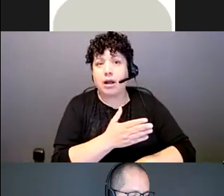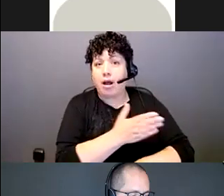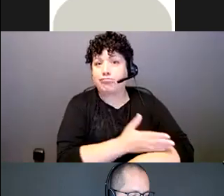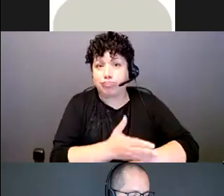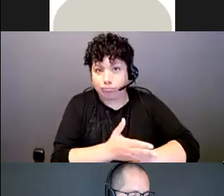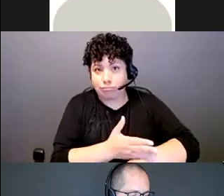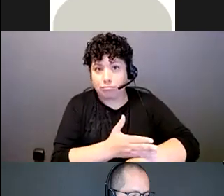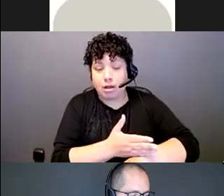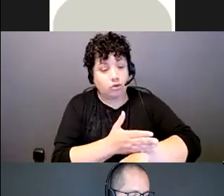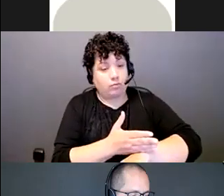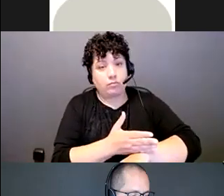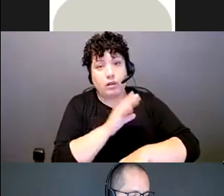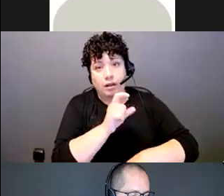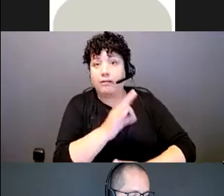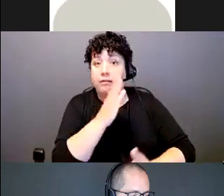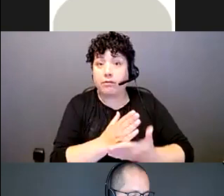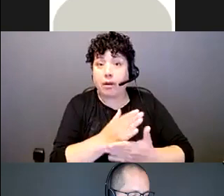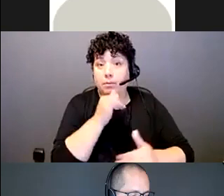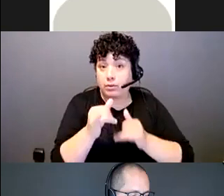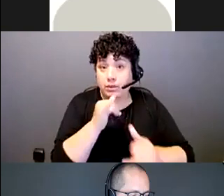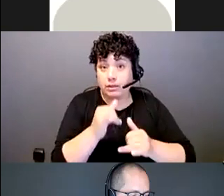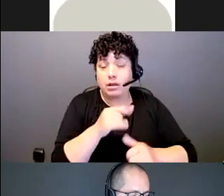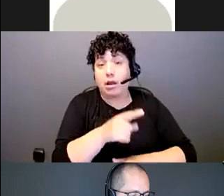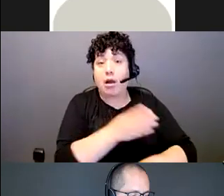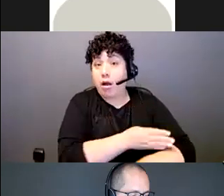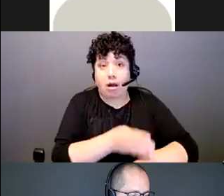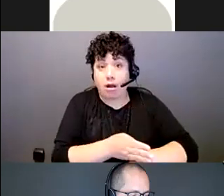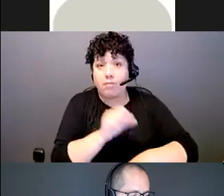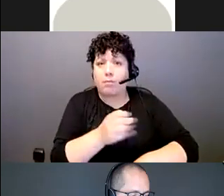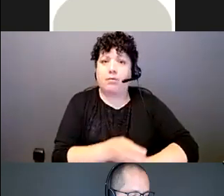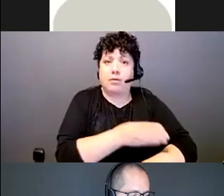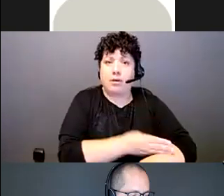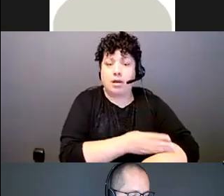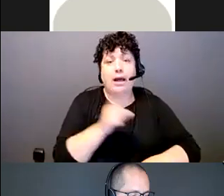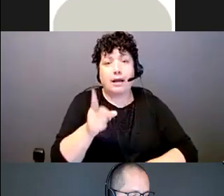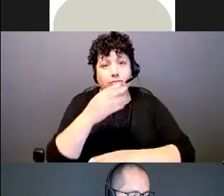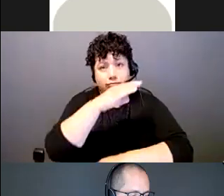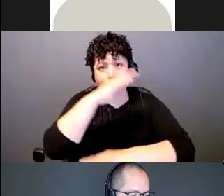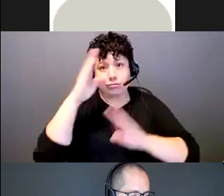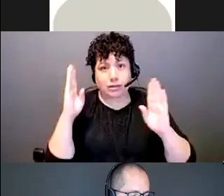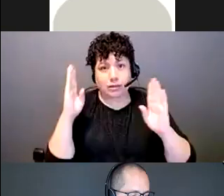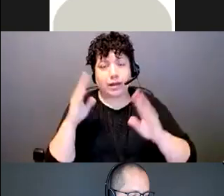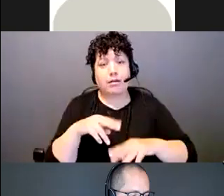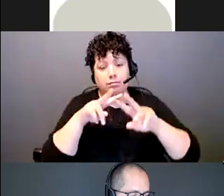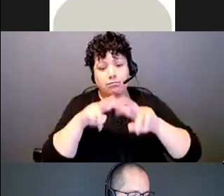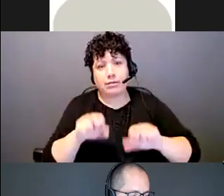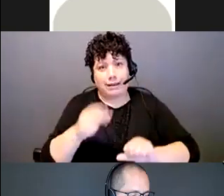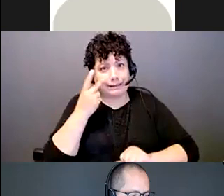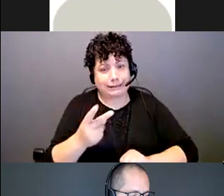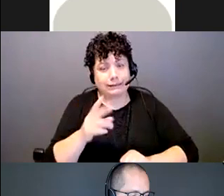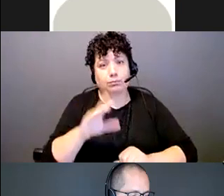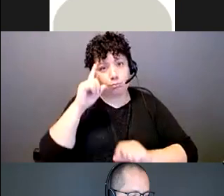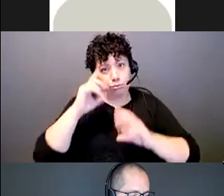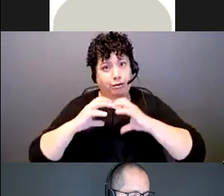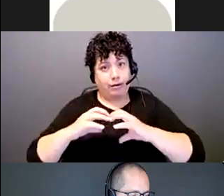is even partially reversible. And that's supported by imaging studies. So you can actually see the changes in the brain. So that's kind of the